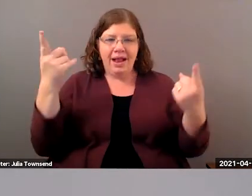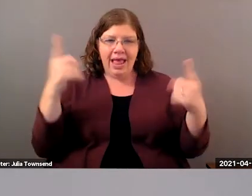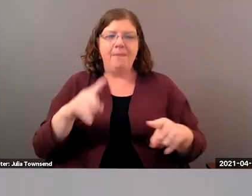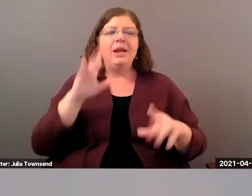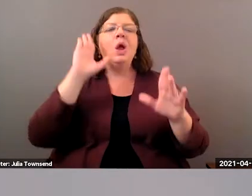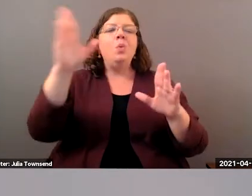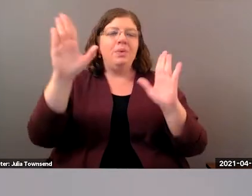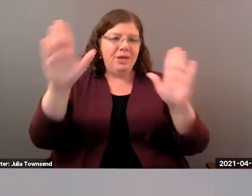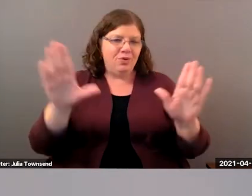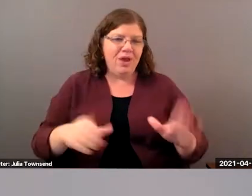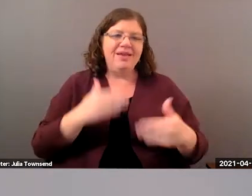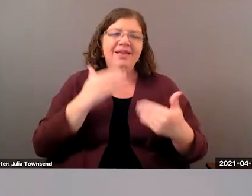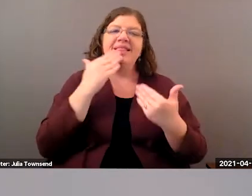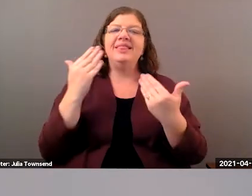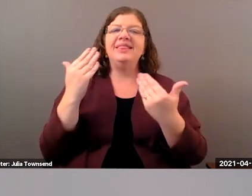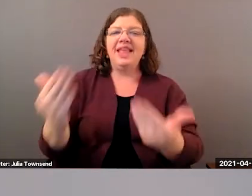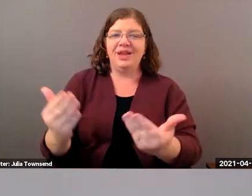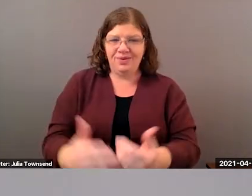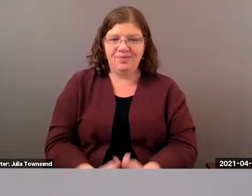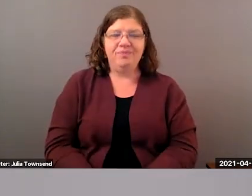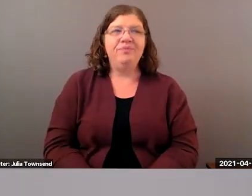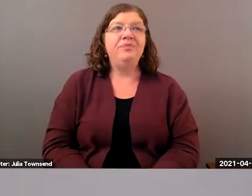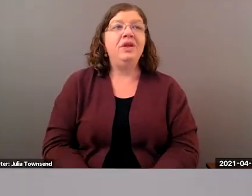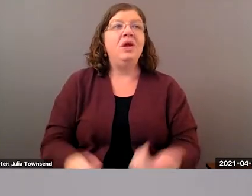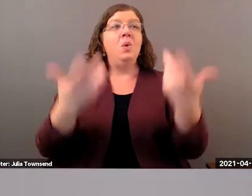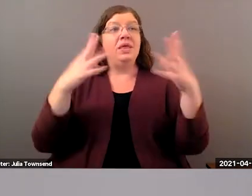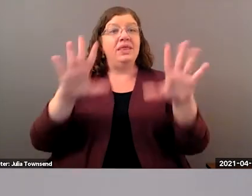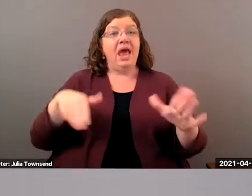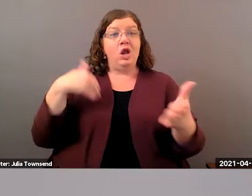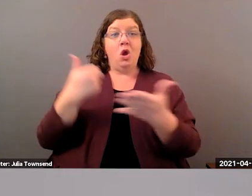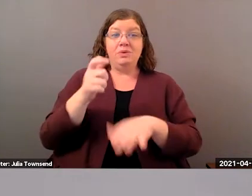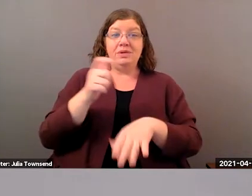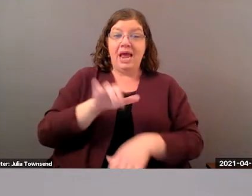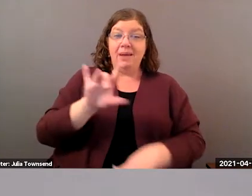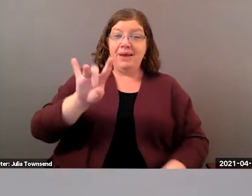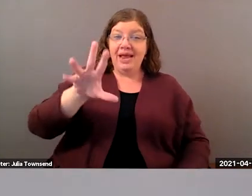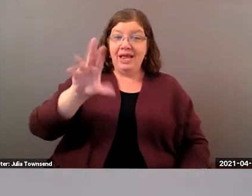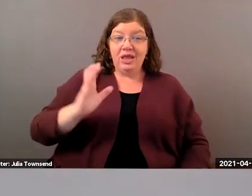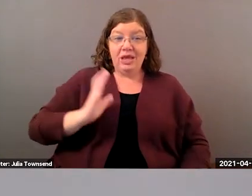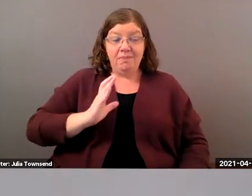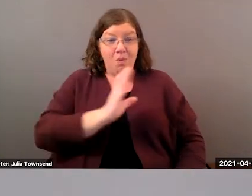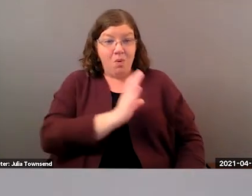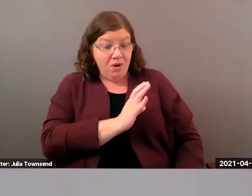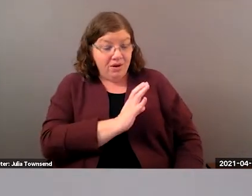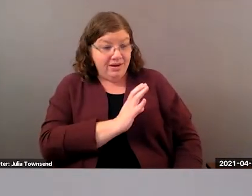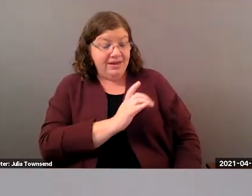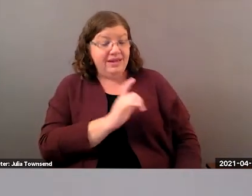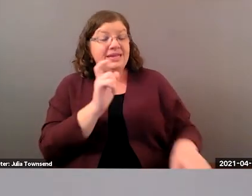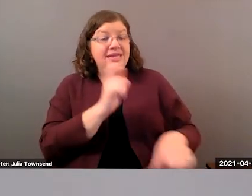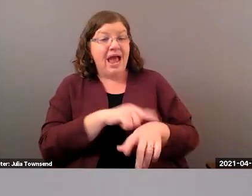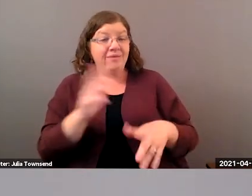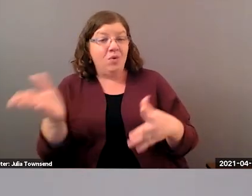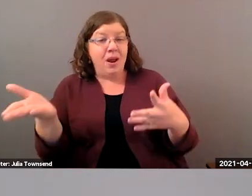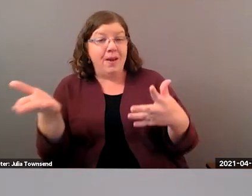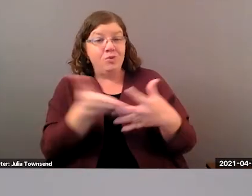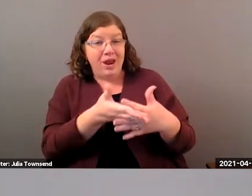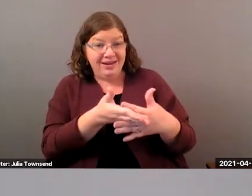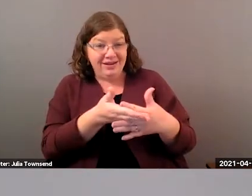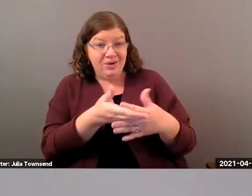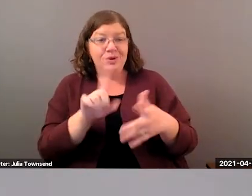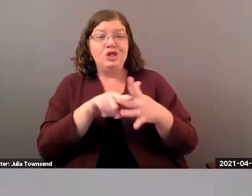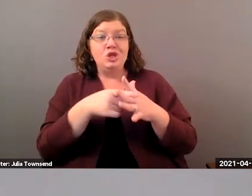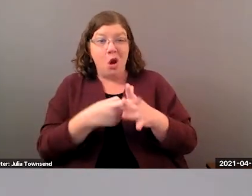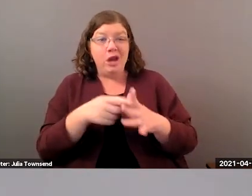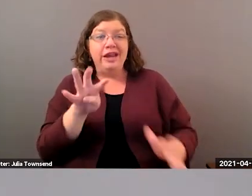you. With that, it's almost 8:30. Board members, it's time for a break since we started at